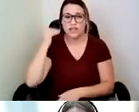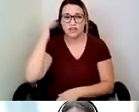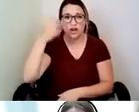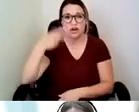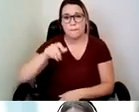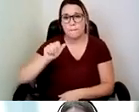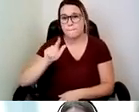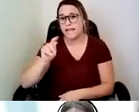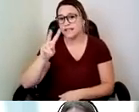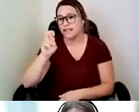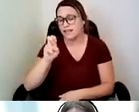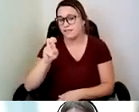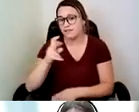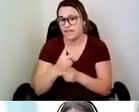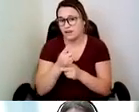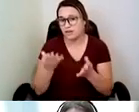at